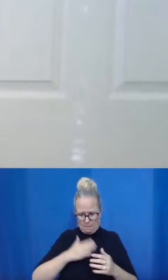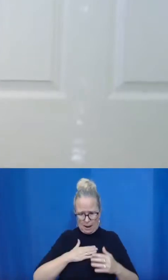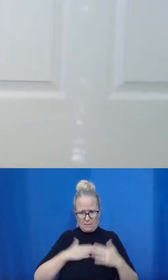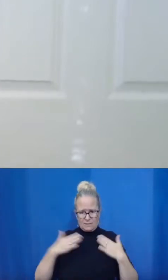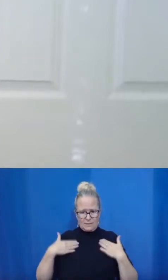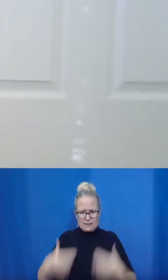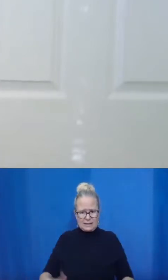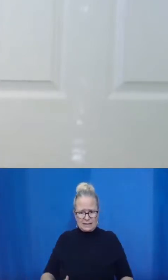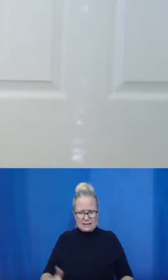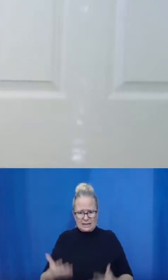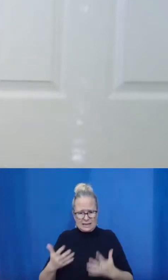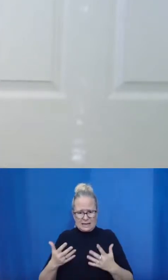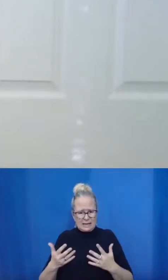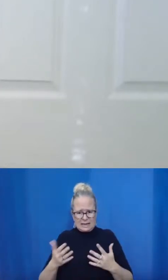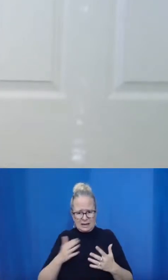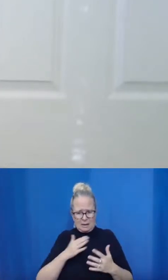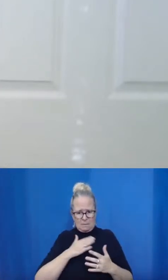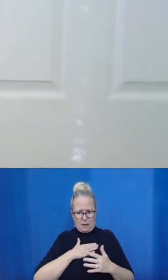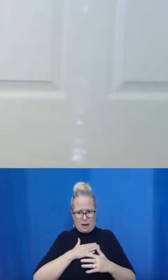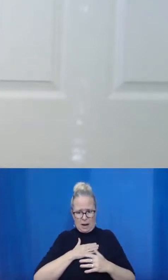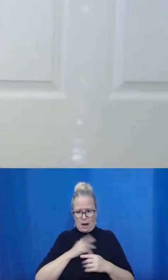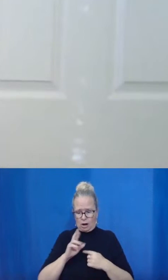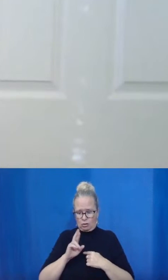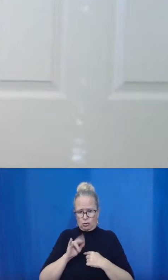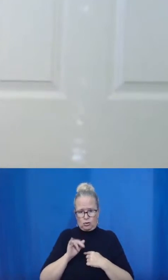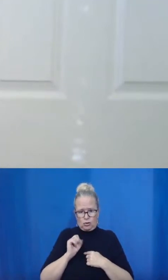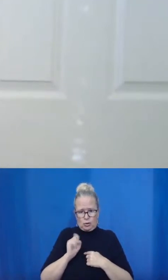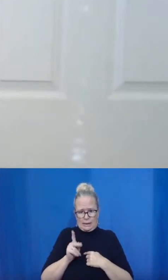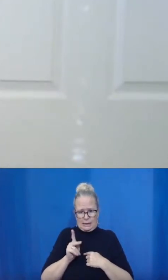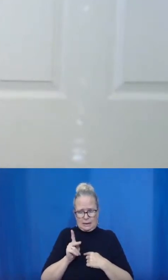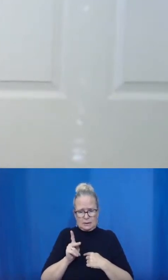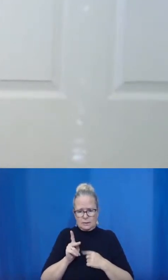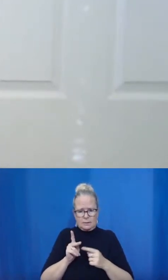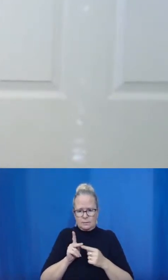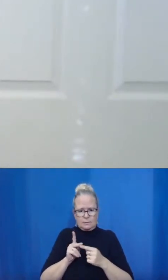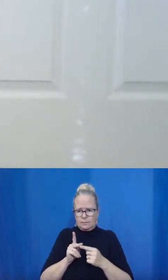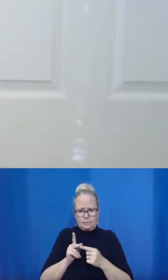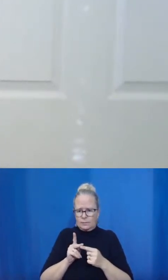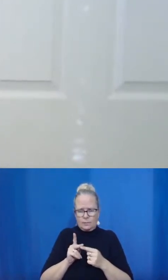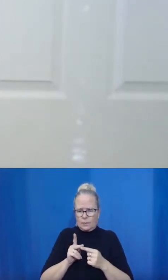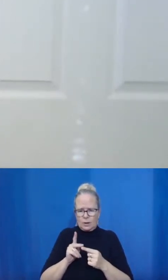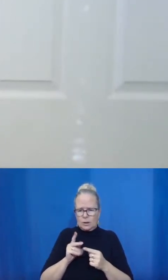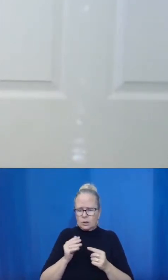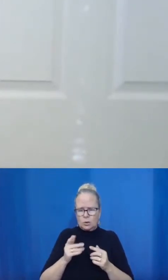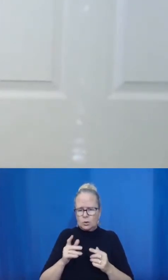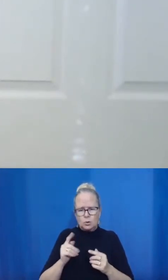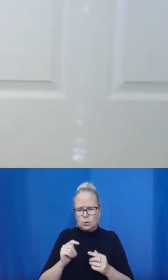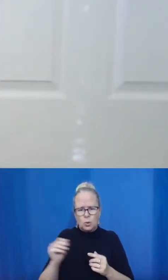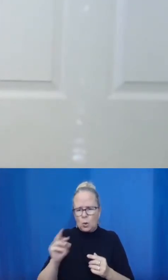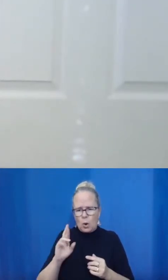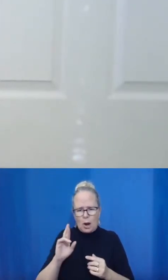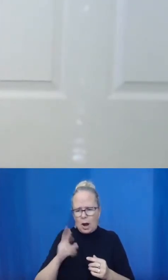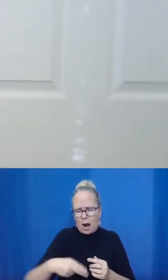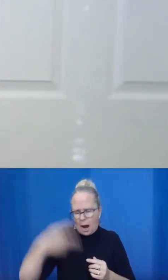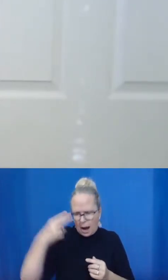to happen. So in the concept, I need to be surrounded by fully vaccinated people and